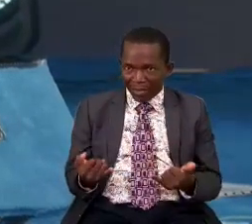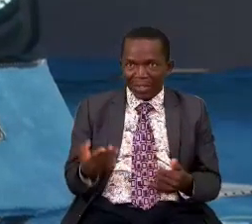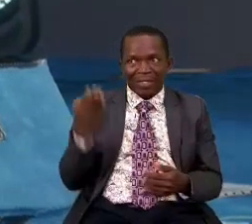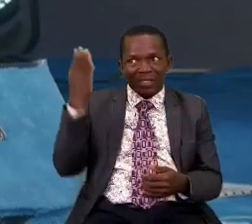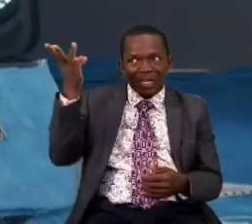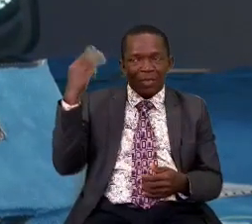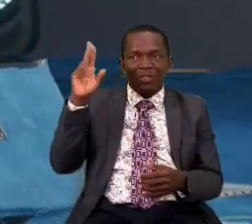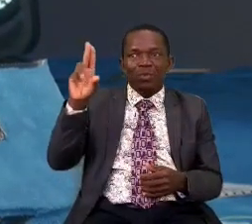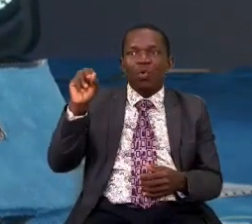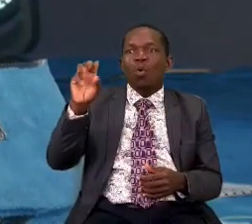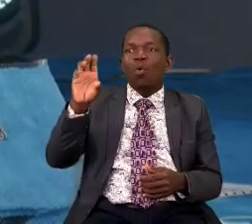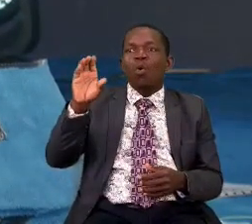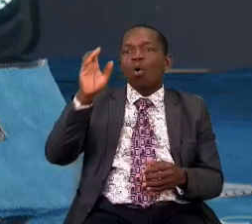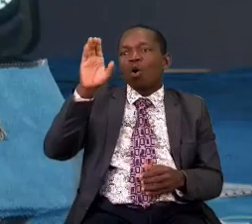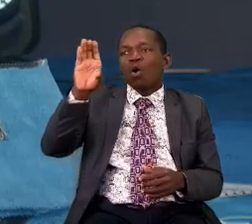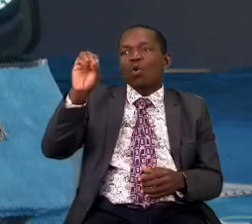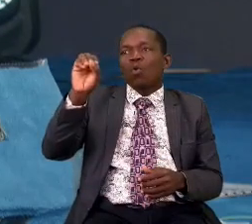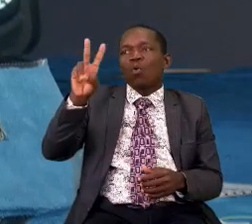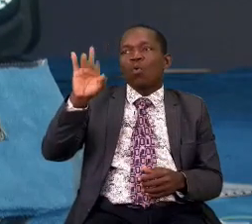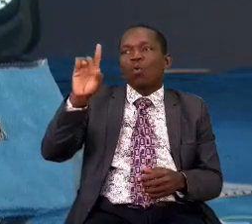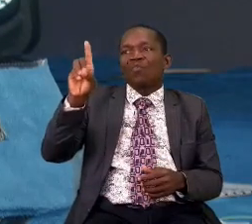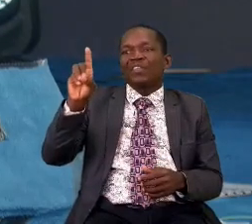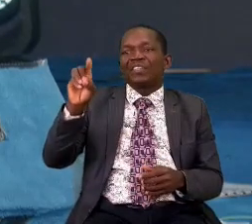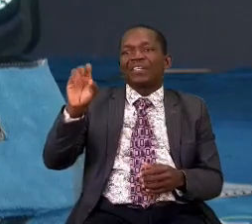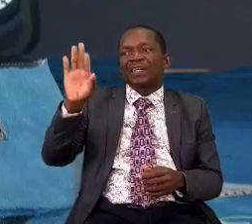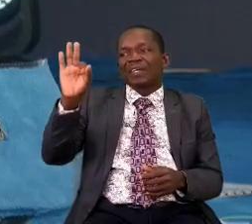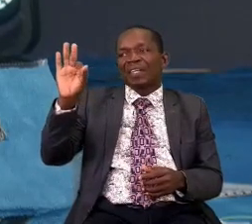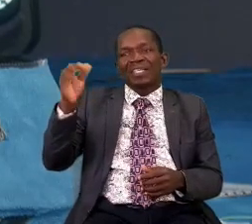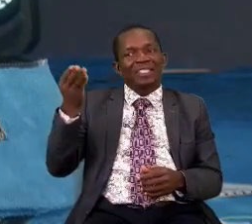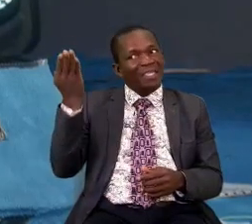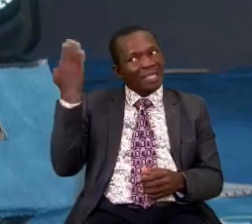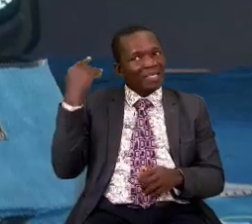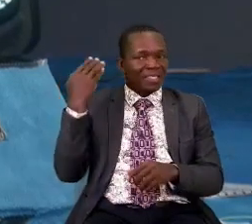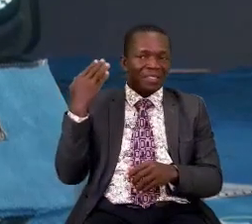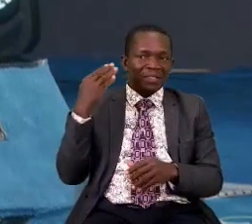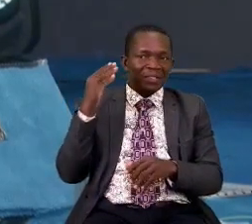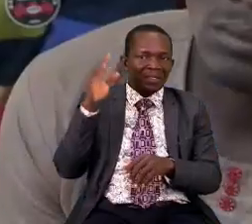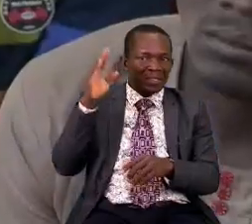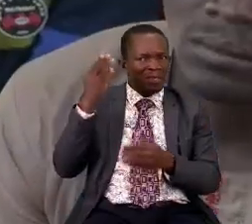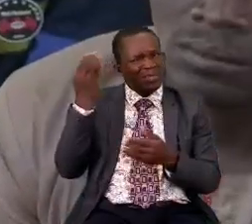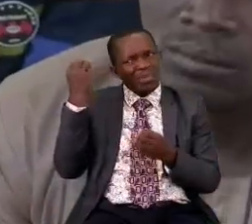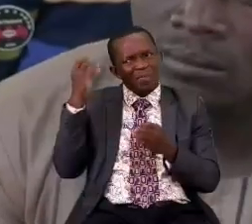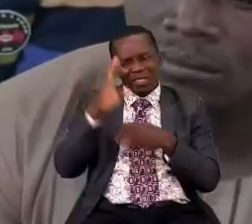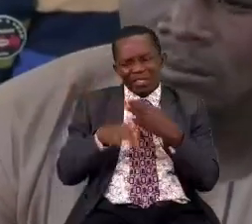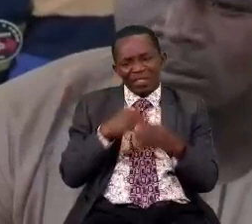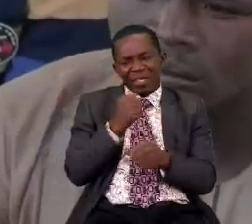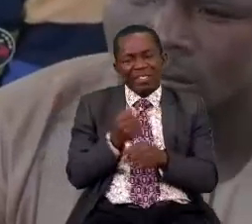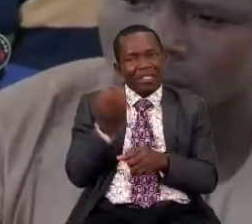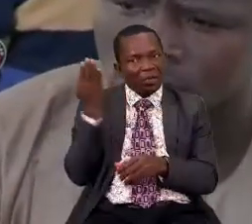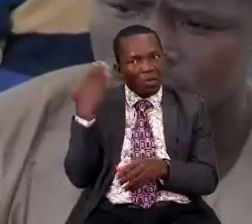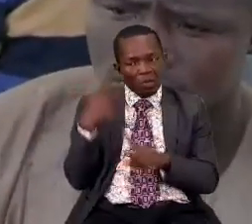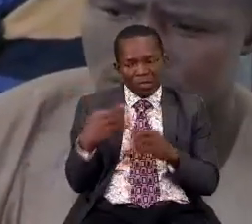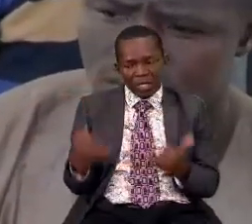if you were successful and you are following Holiness and you want top of the situation no she has passed